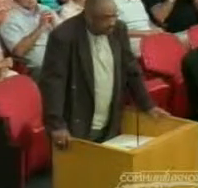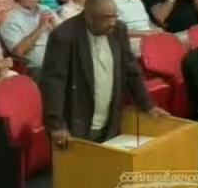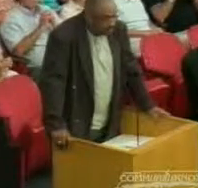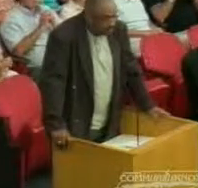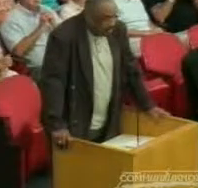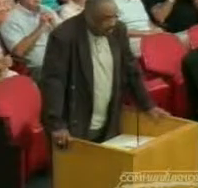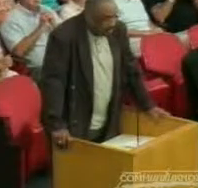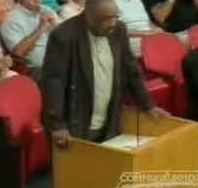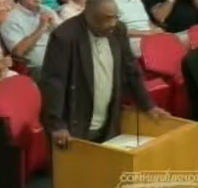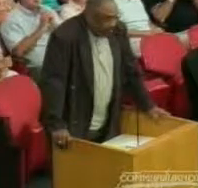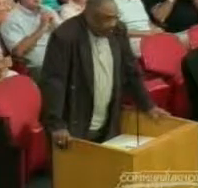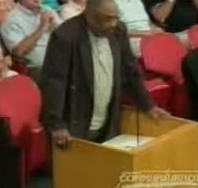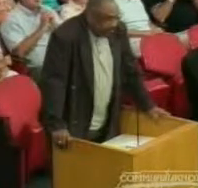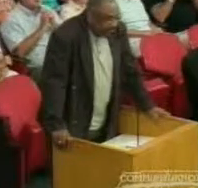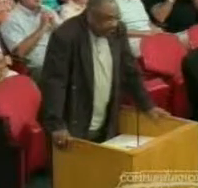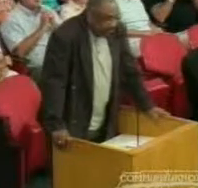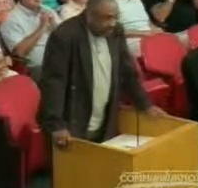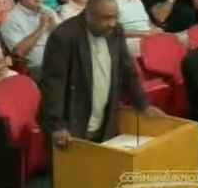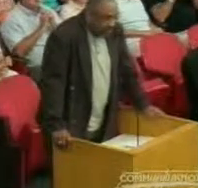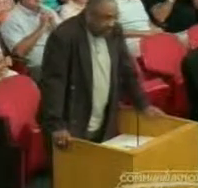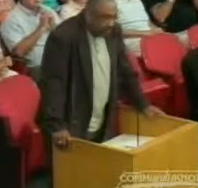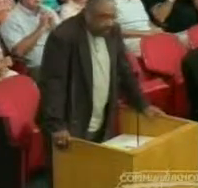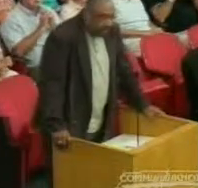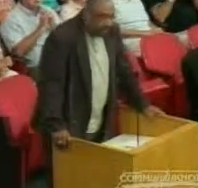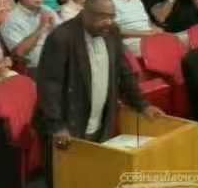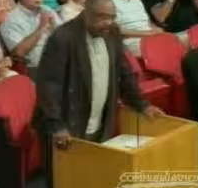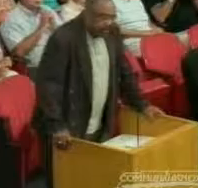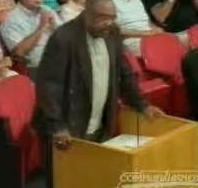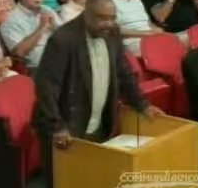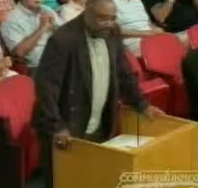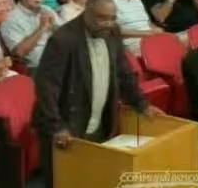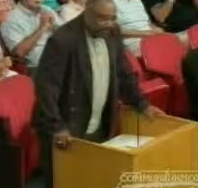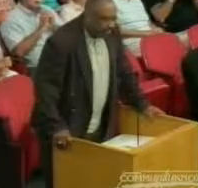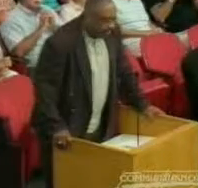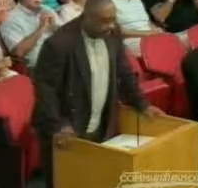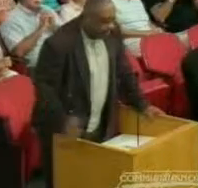I guess perhaps I should ask you to fund my salary since she said you didn't.